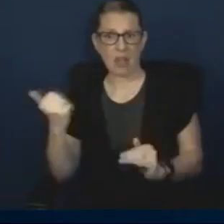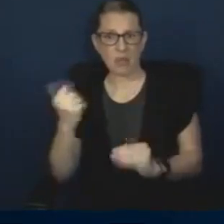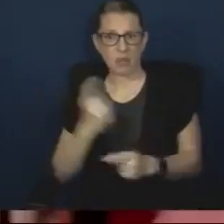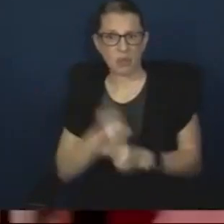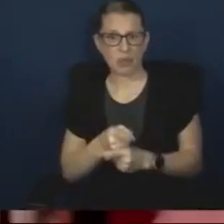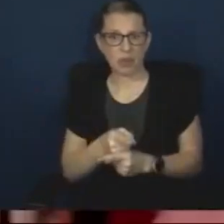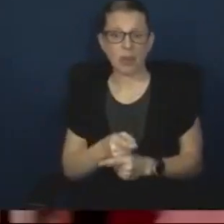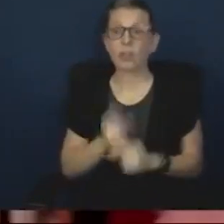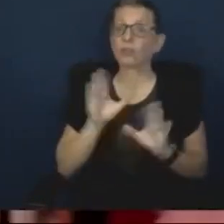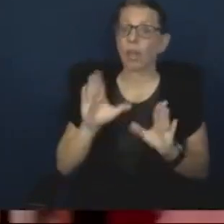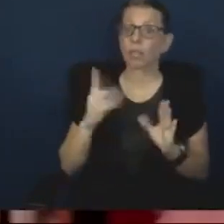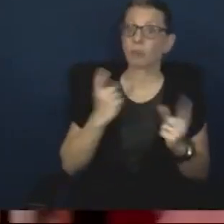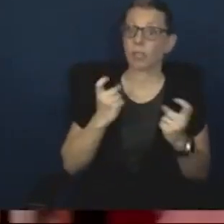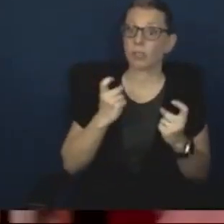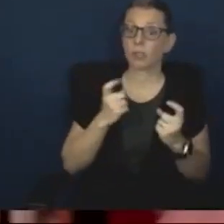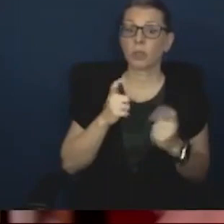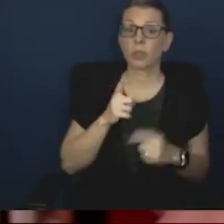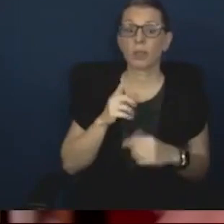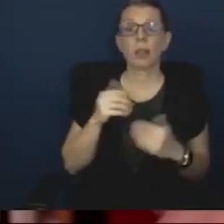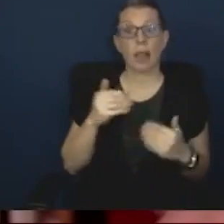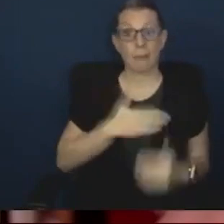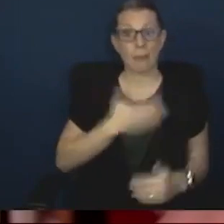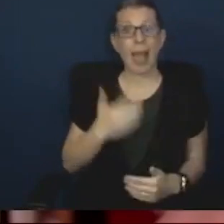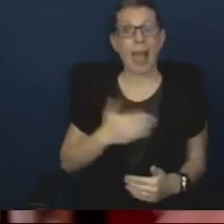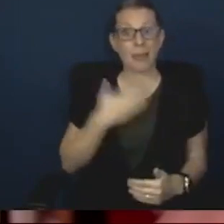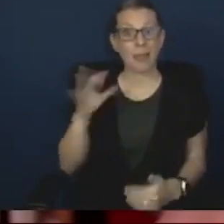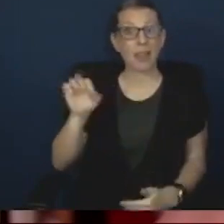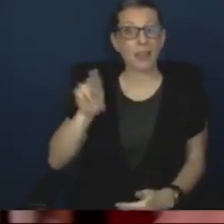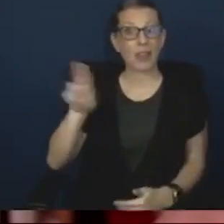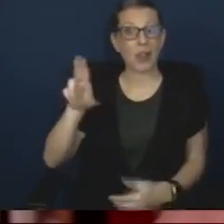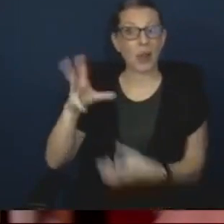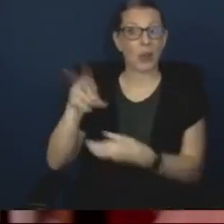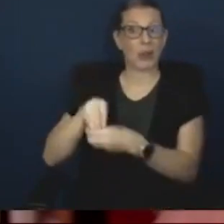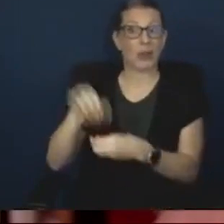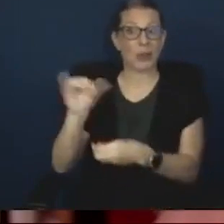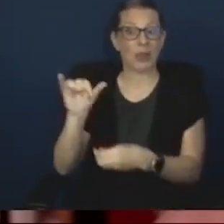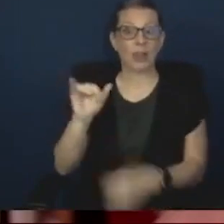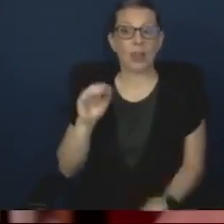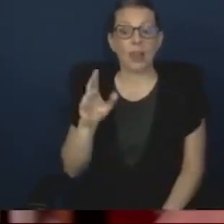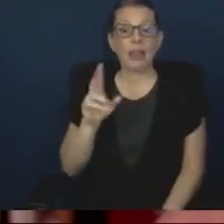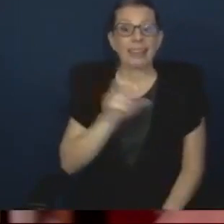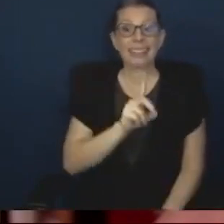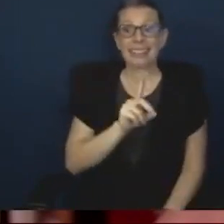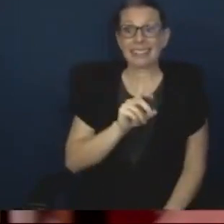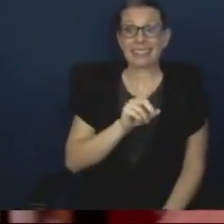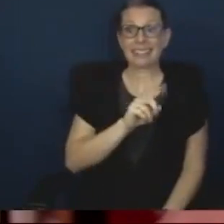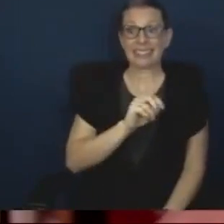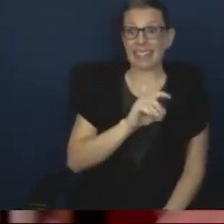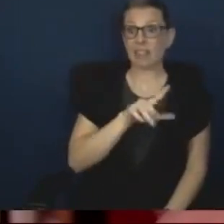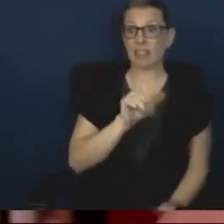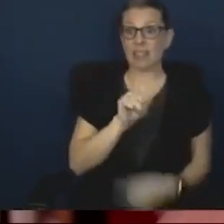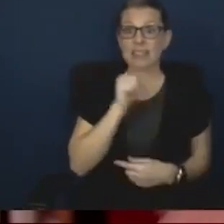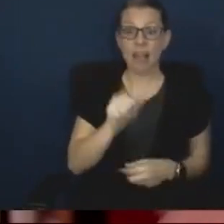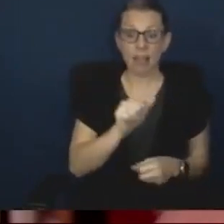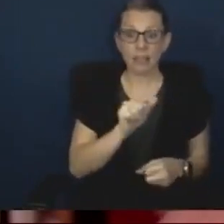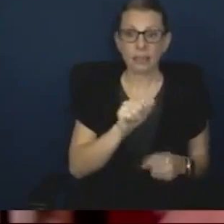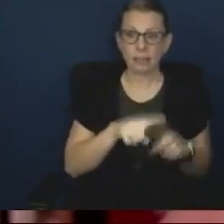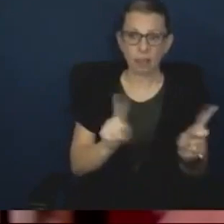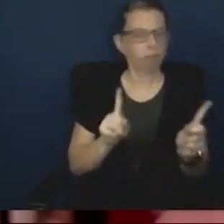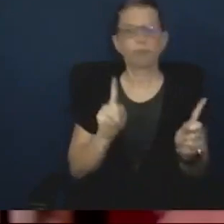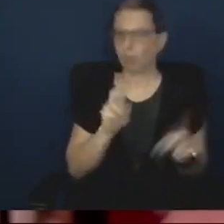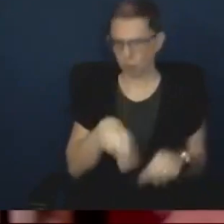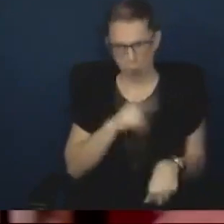Great question. Very good. I'm glad you brought flu in. No, I'm not saying Delta is not different. Of course it is different. It has a lot